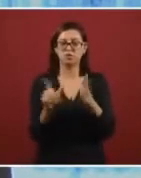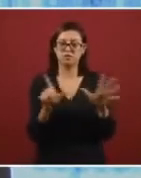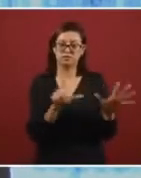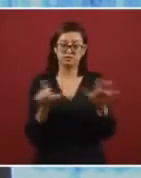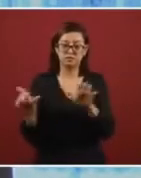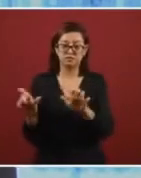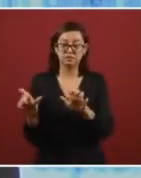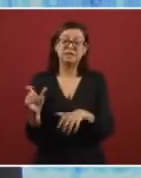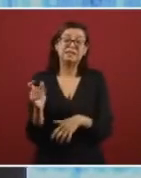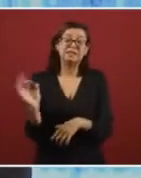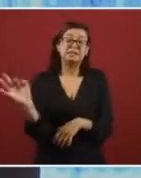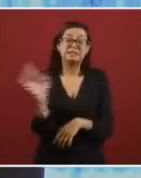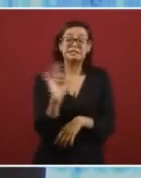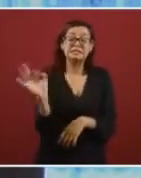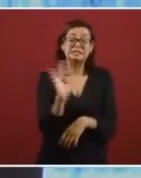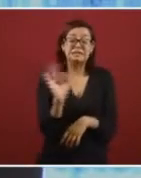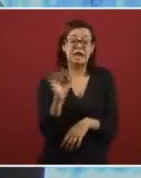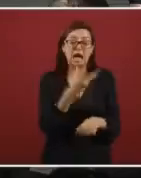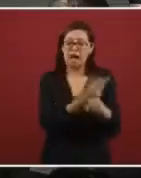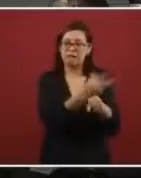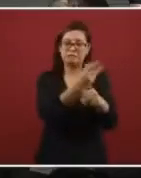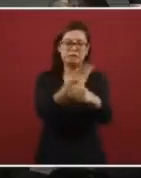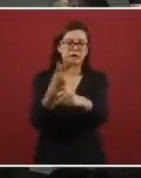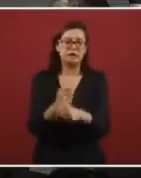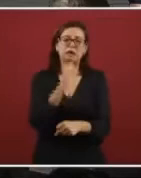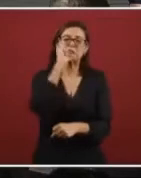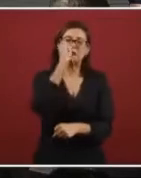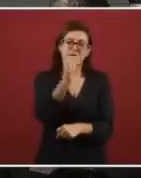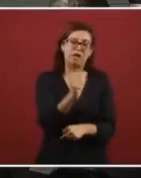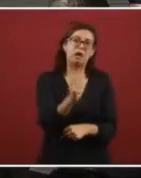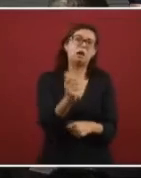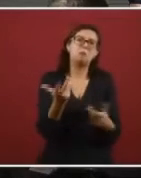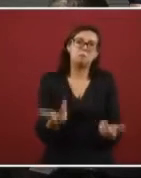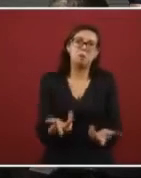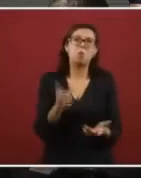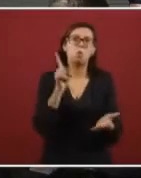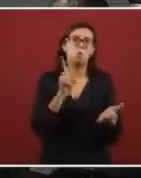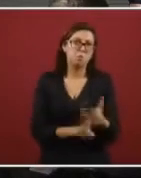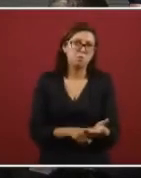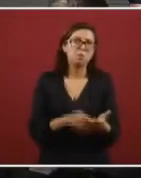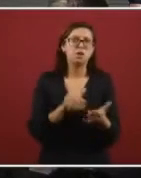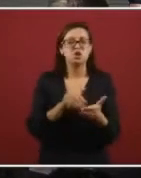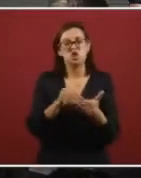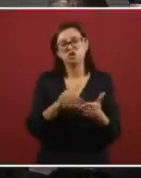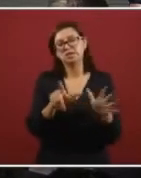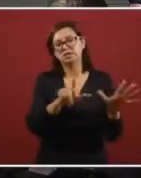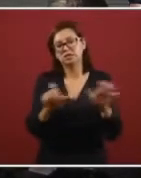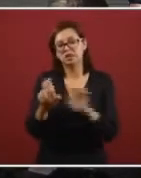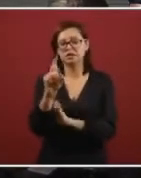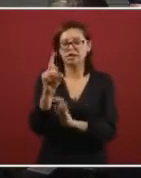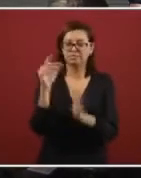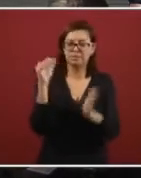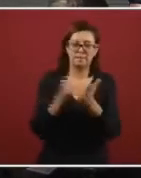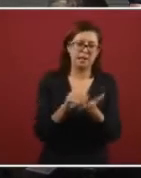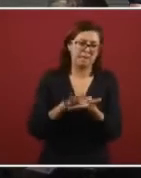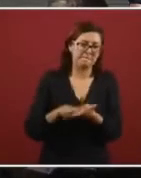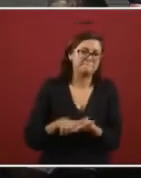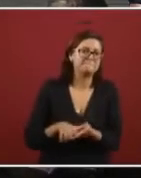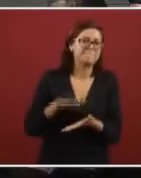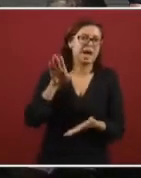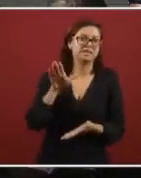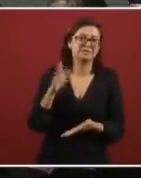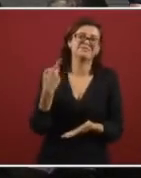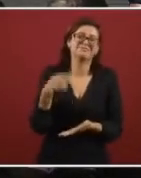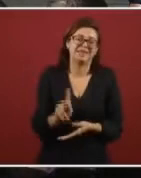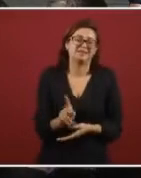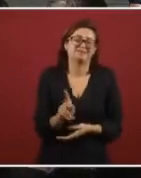be 1,000,007. If we did not do that, we would be surely about 1,000,007. It